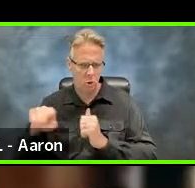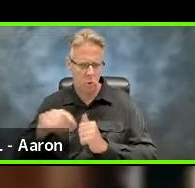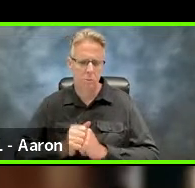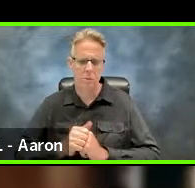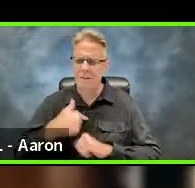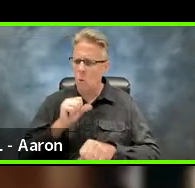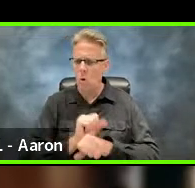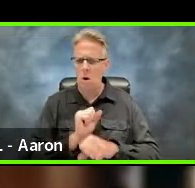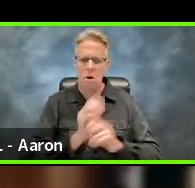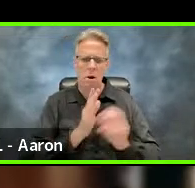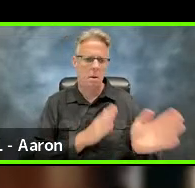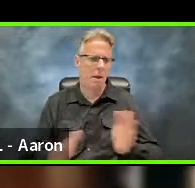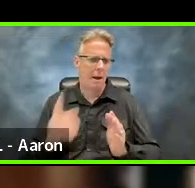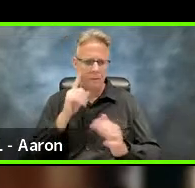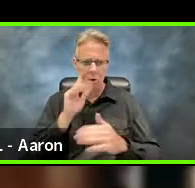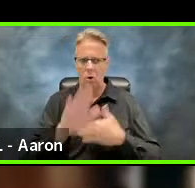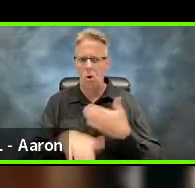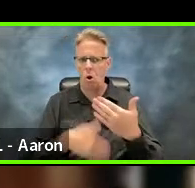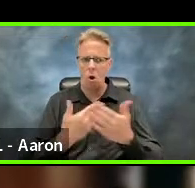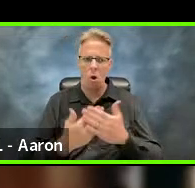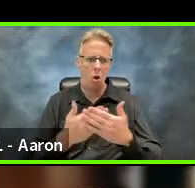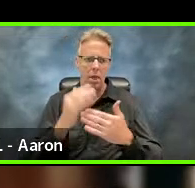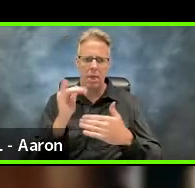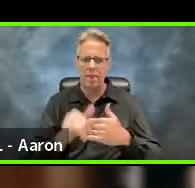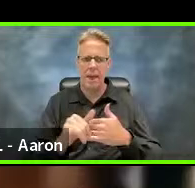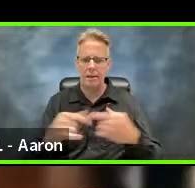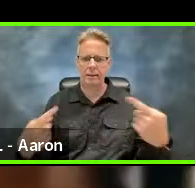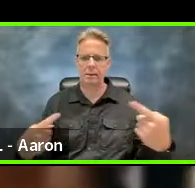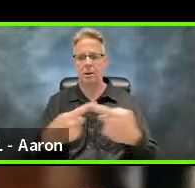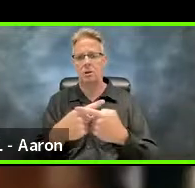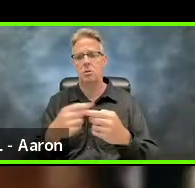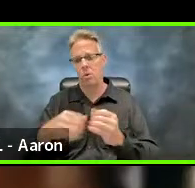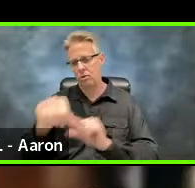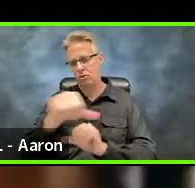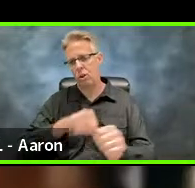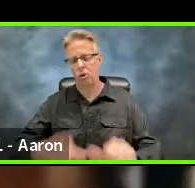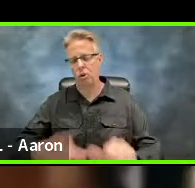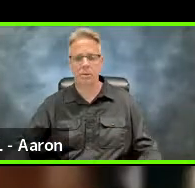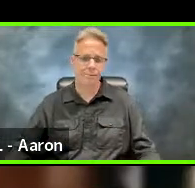for all those items that are kind of in contradiction with each other.